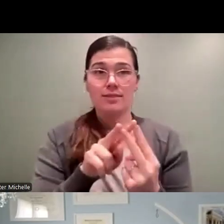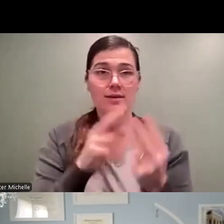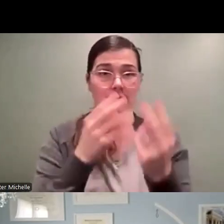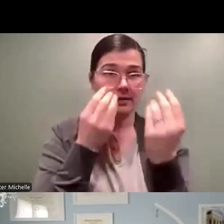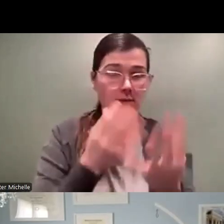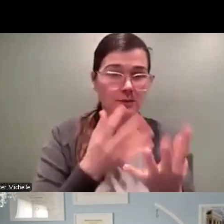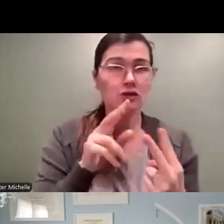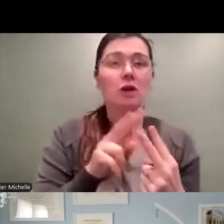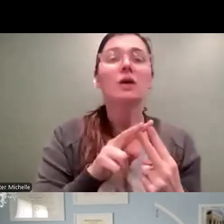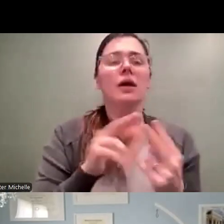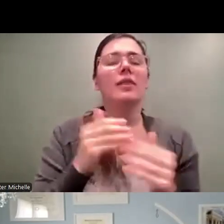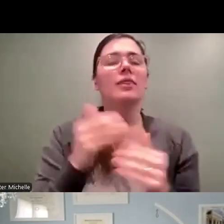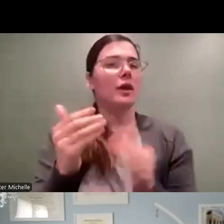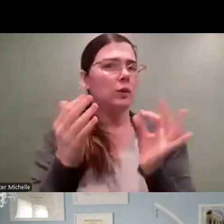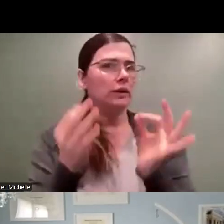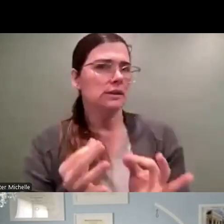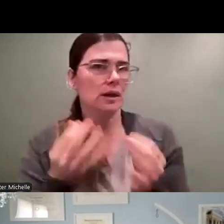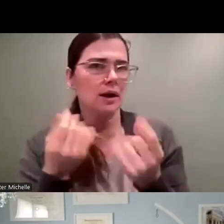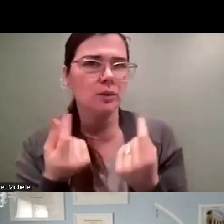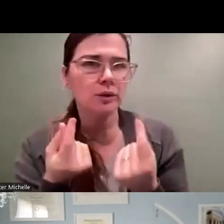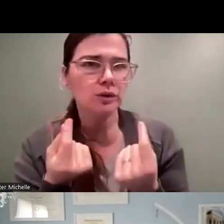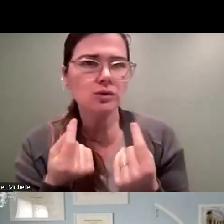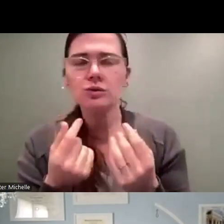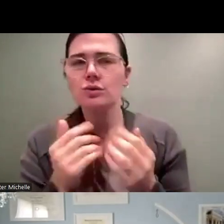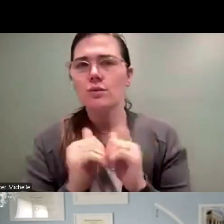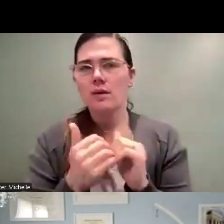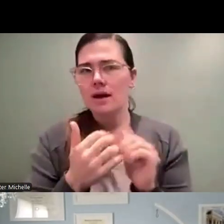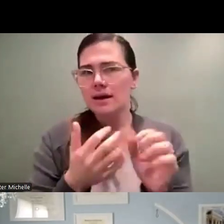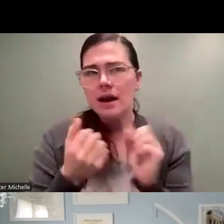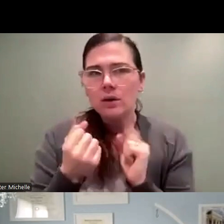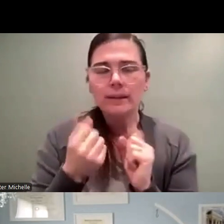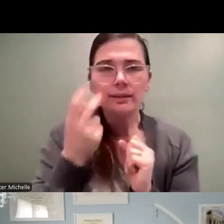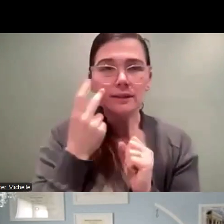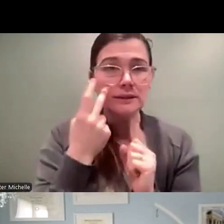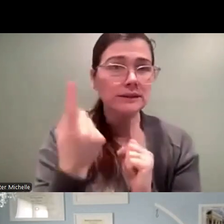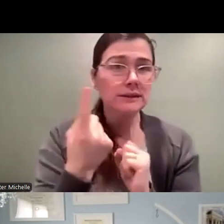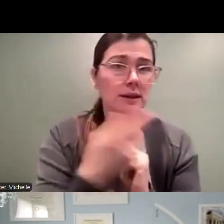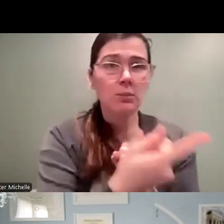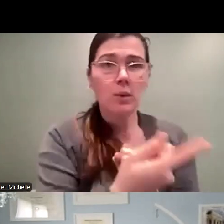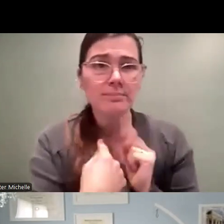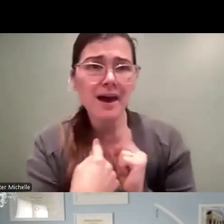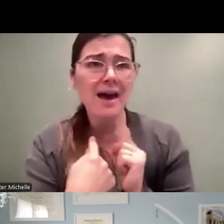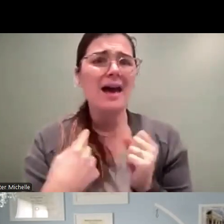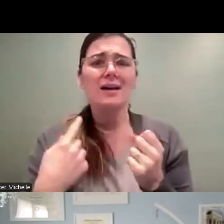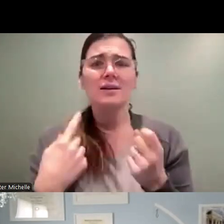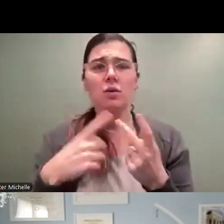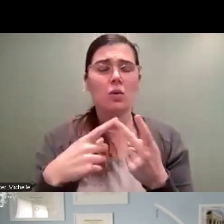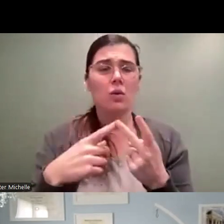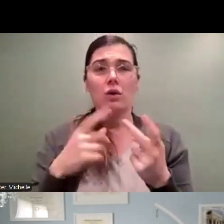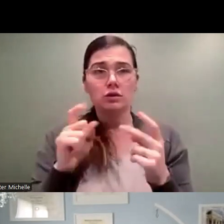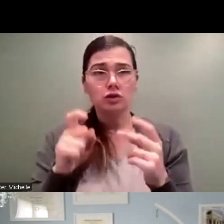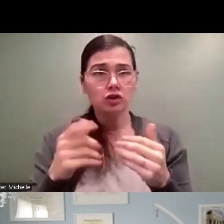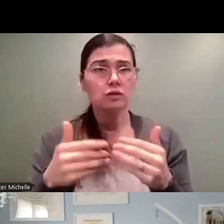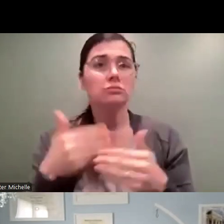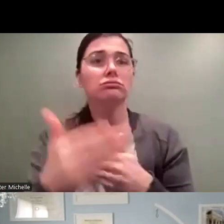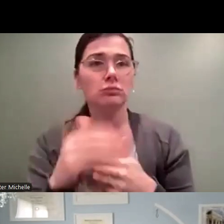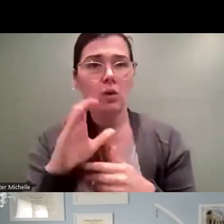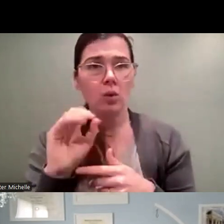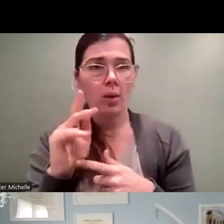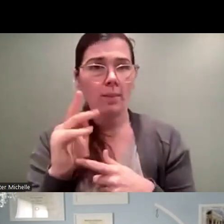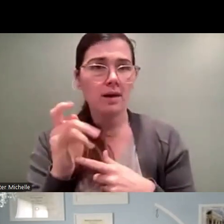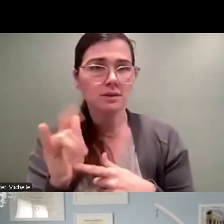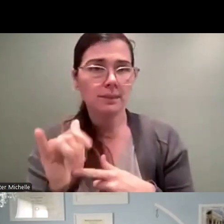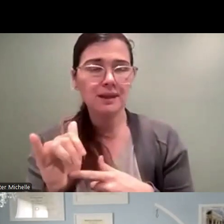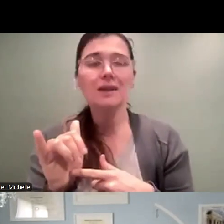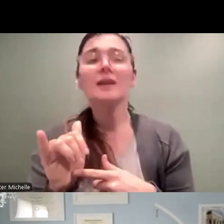to do and how quickly to see somebody back or do a colposcopy. So that's